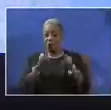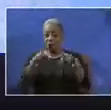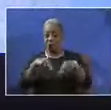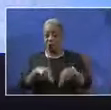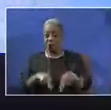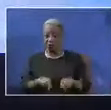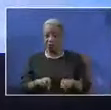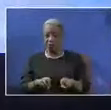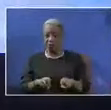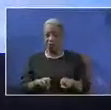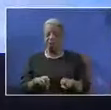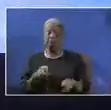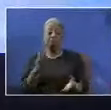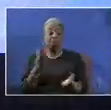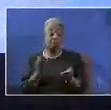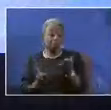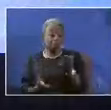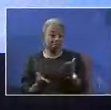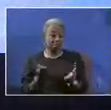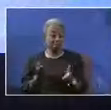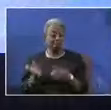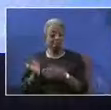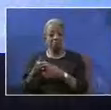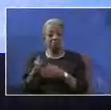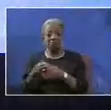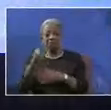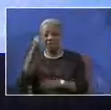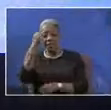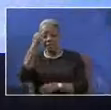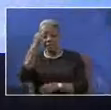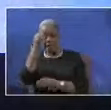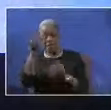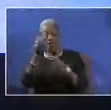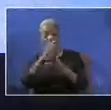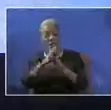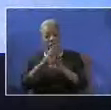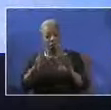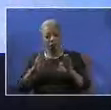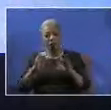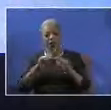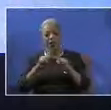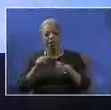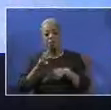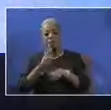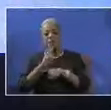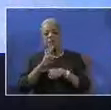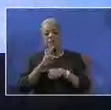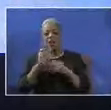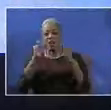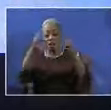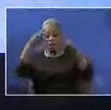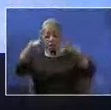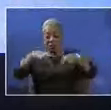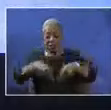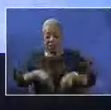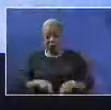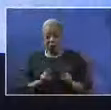think they're free, and in a sense, they are free. But the river is still moving them in